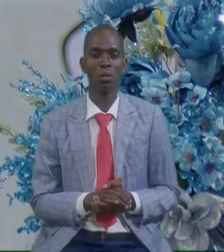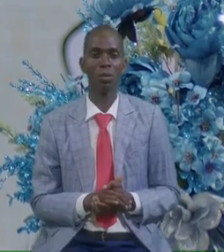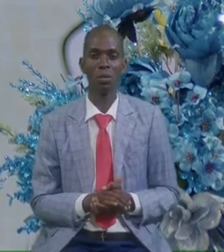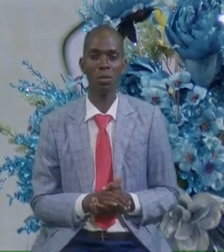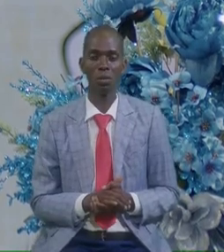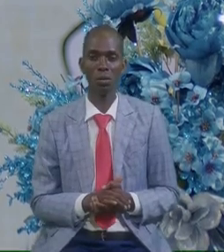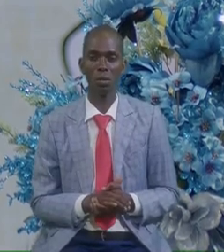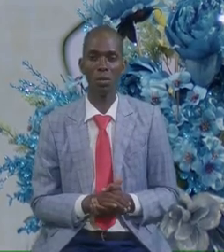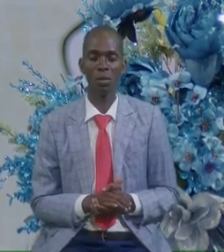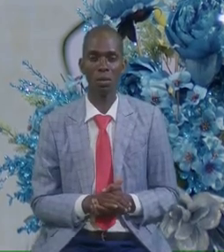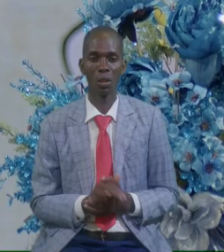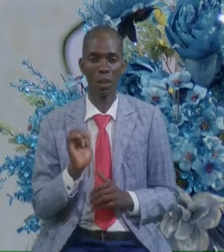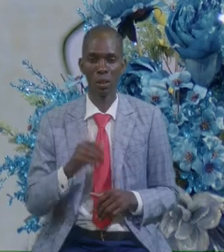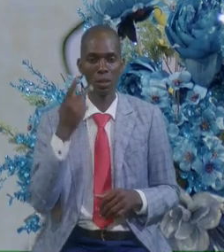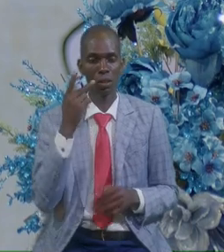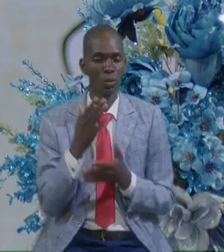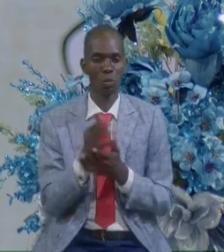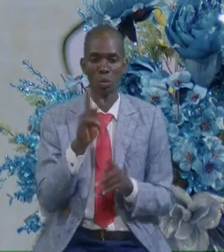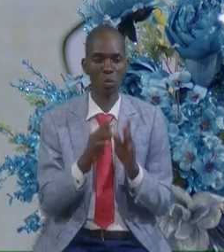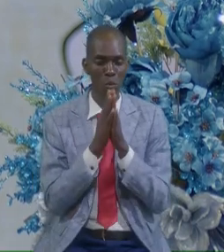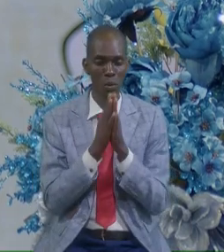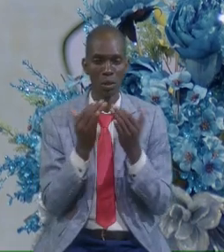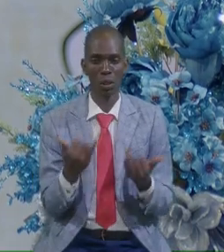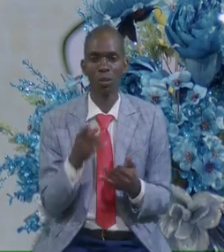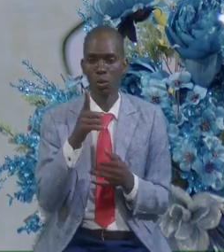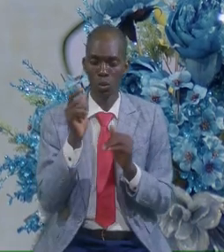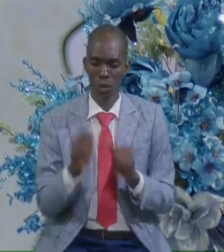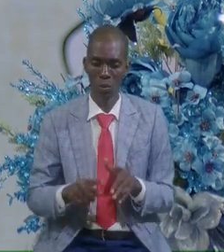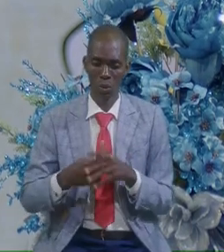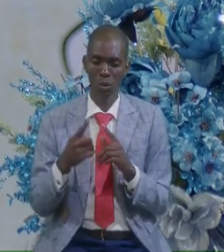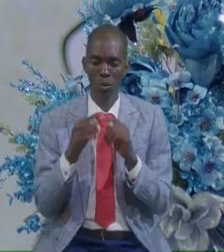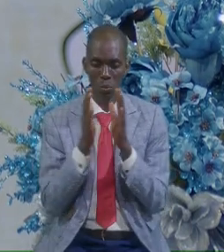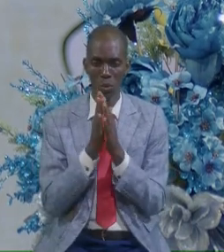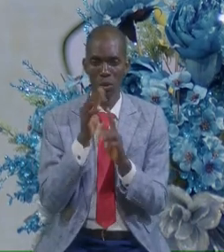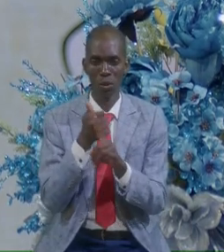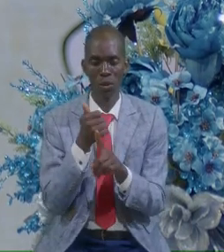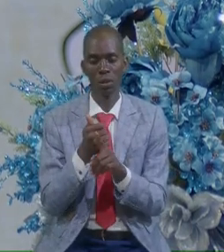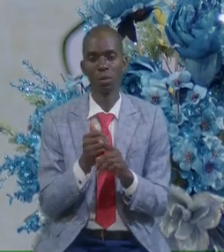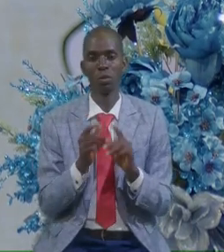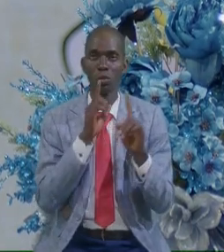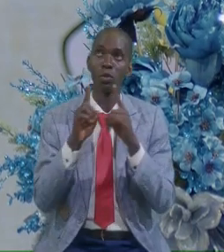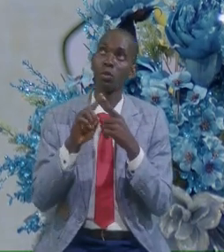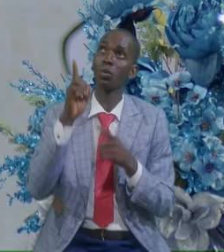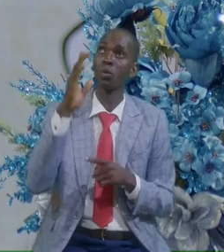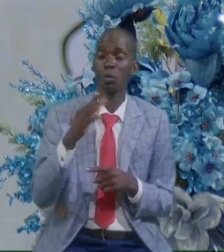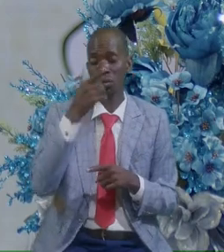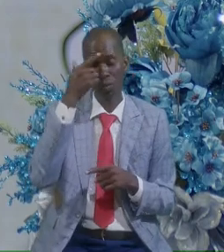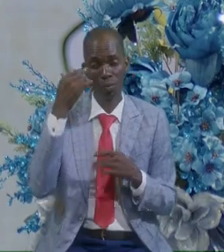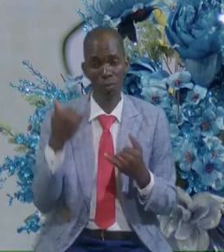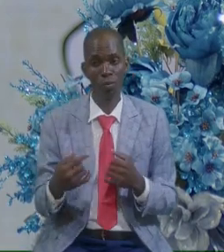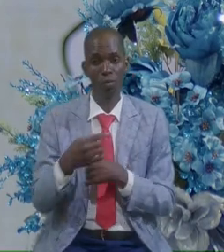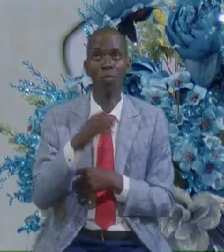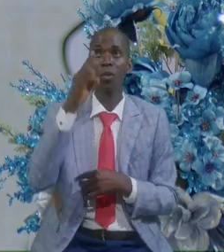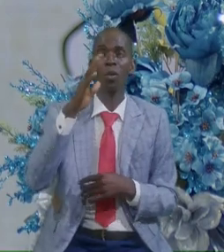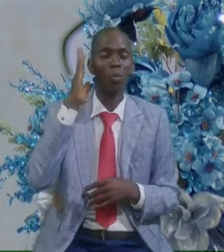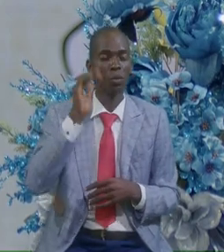him and talk to God. Don't look around. Don't look here and there. Talk to God. Because today, God will not pass you by.